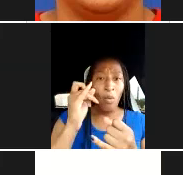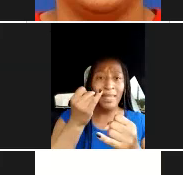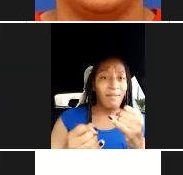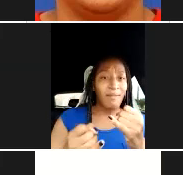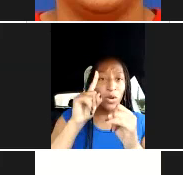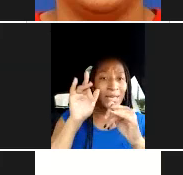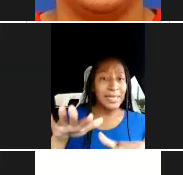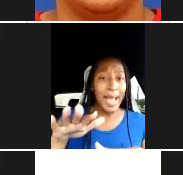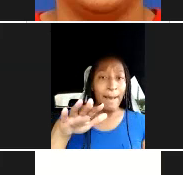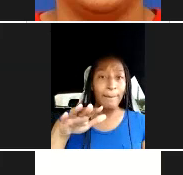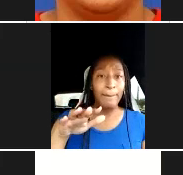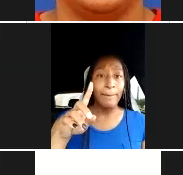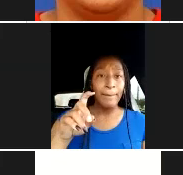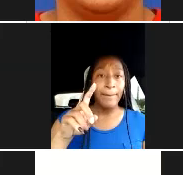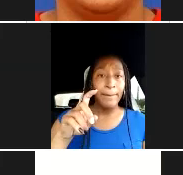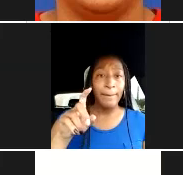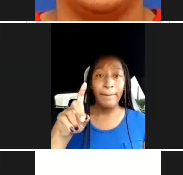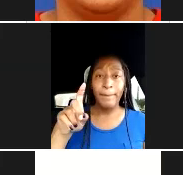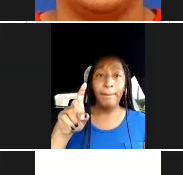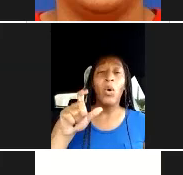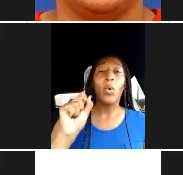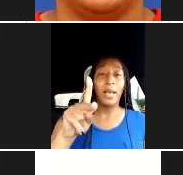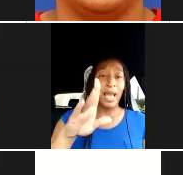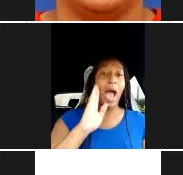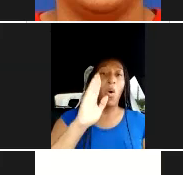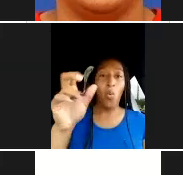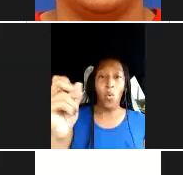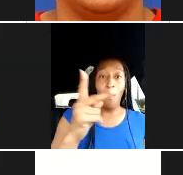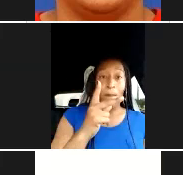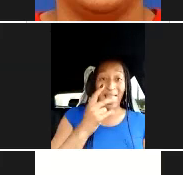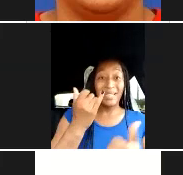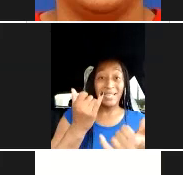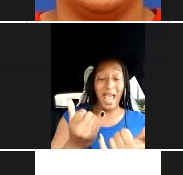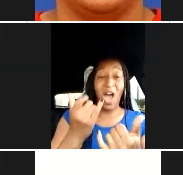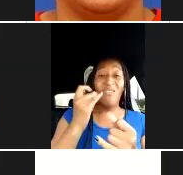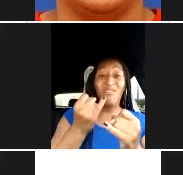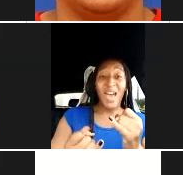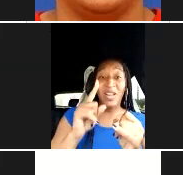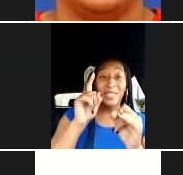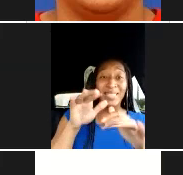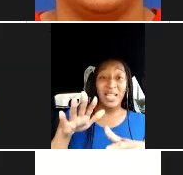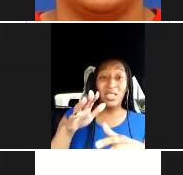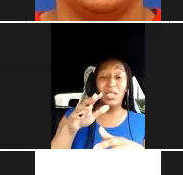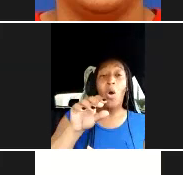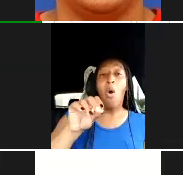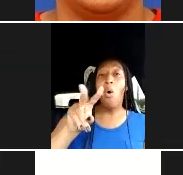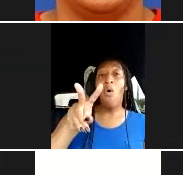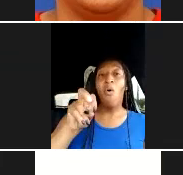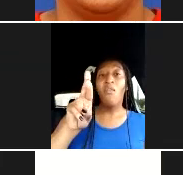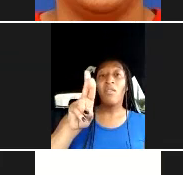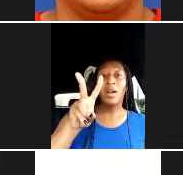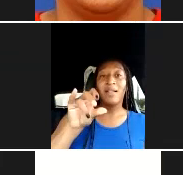Okay, so I'll go back into the final exam overview. You have an opportunity to earn some